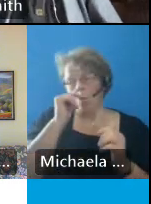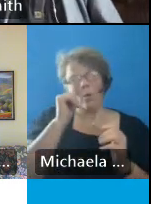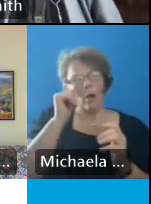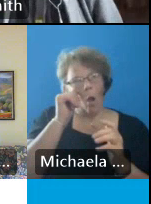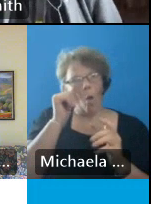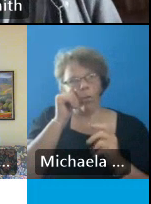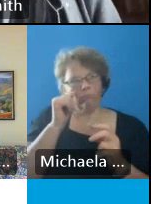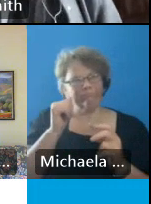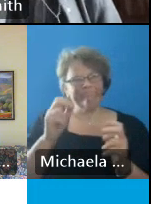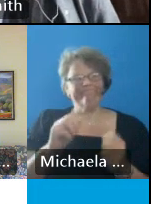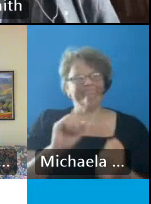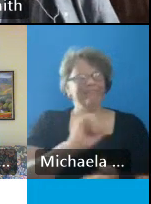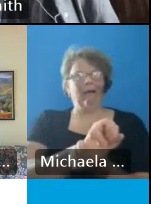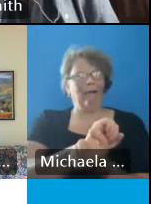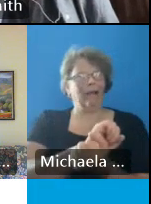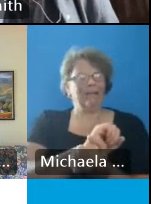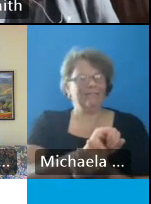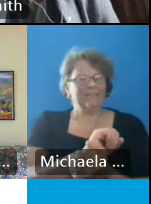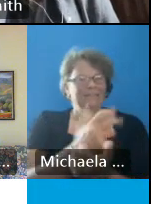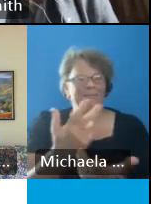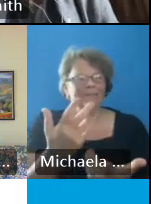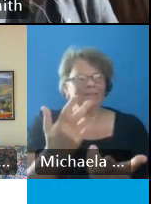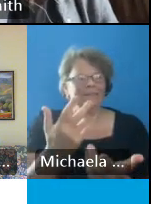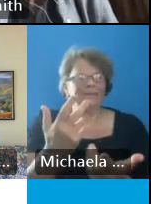constraints. There is not a sort